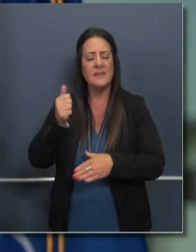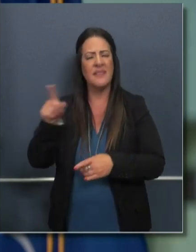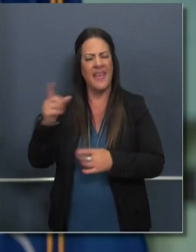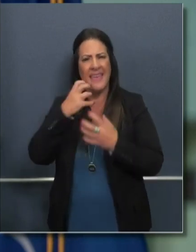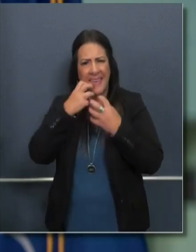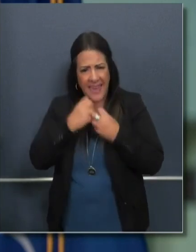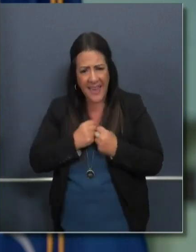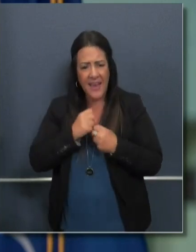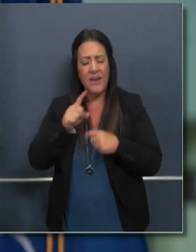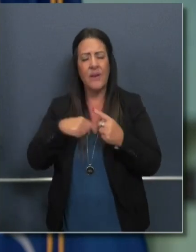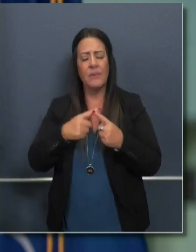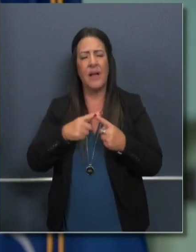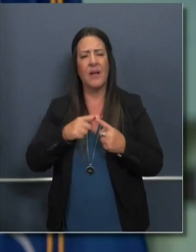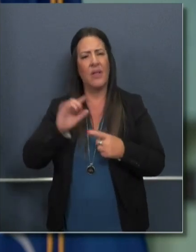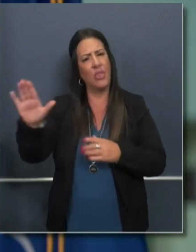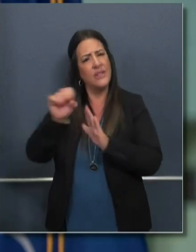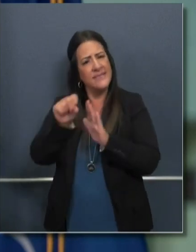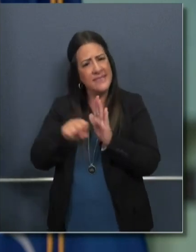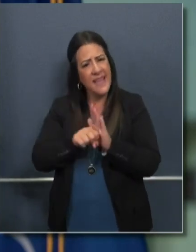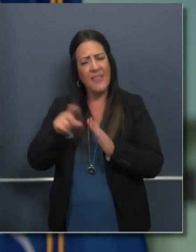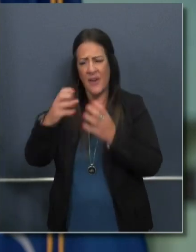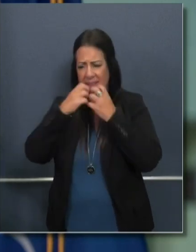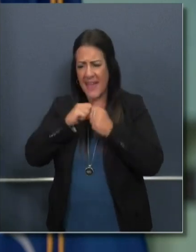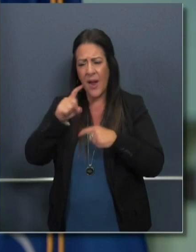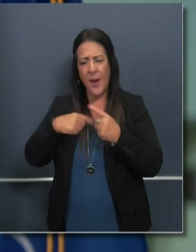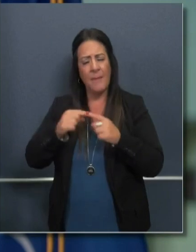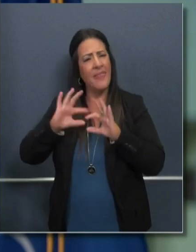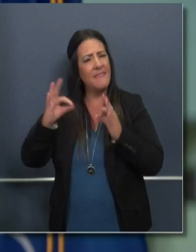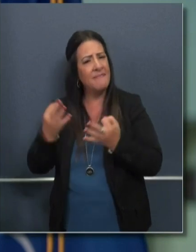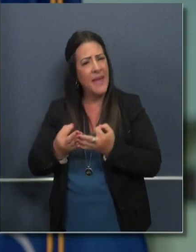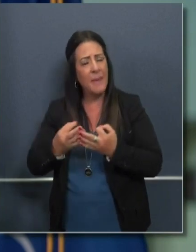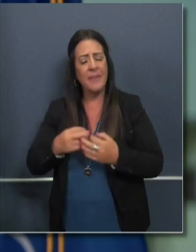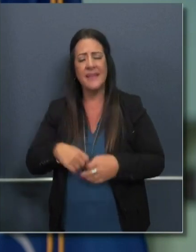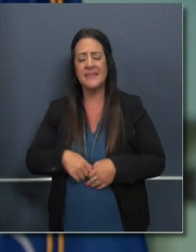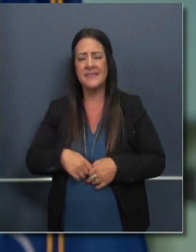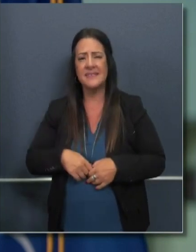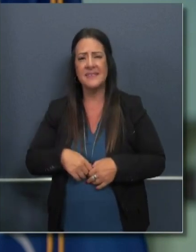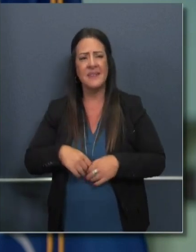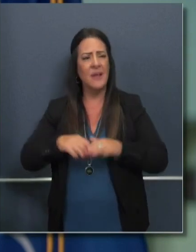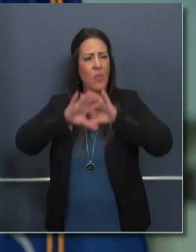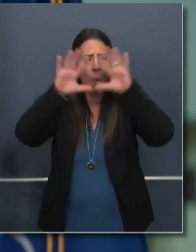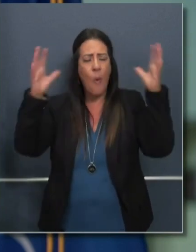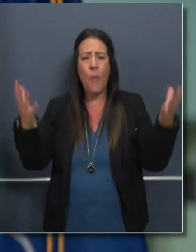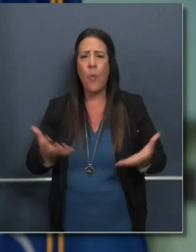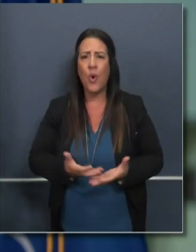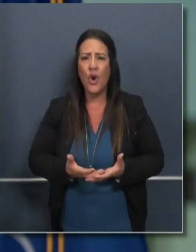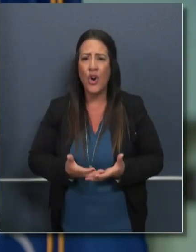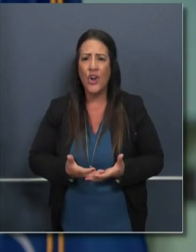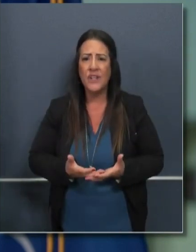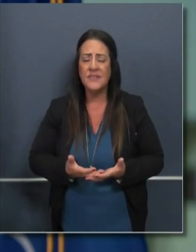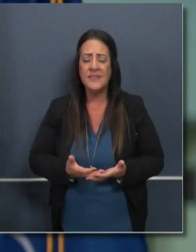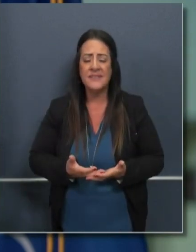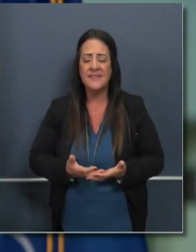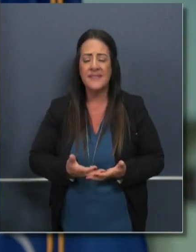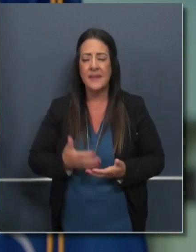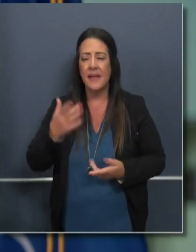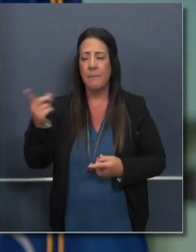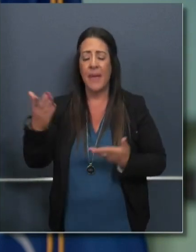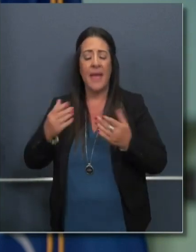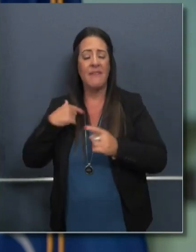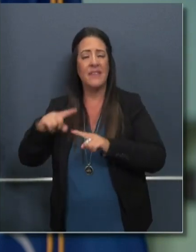about their states, their families, their communities, the world we're collectively trying to live. We may have different approaches to